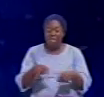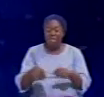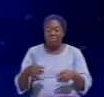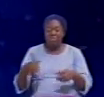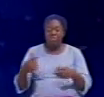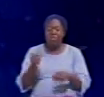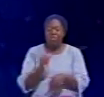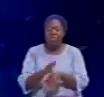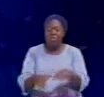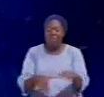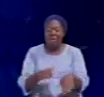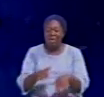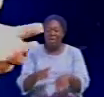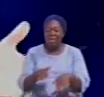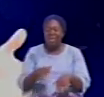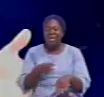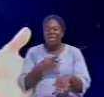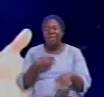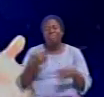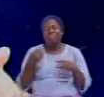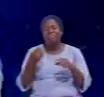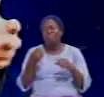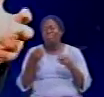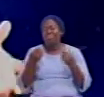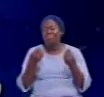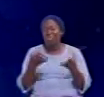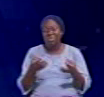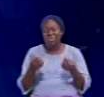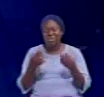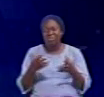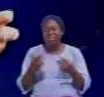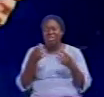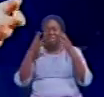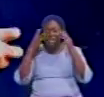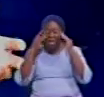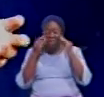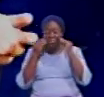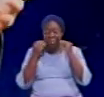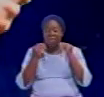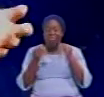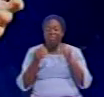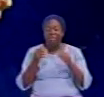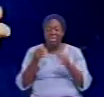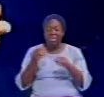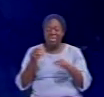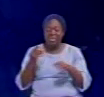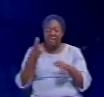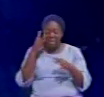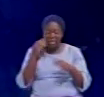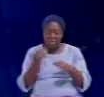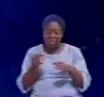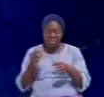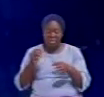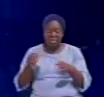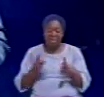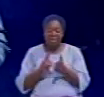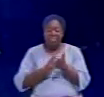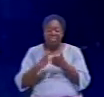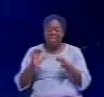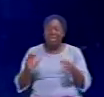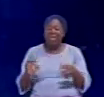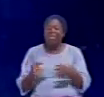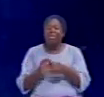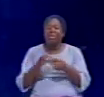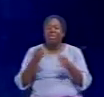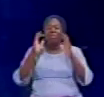walking, and of course, multitudes have experienced the divine encounter of the miracle